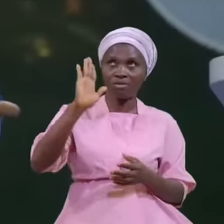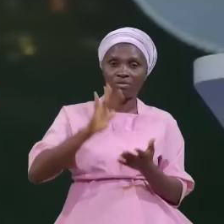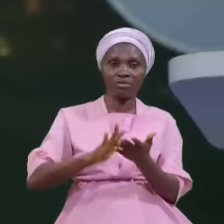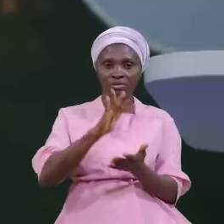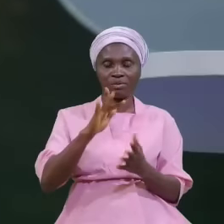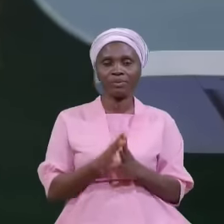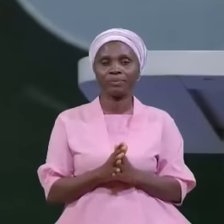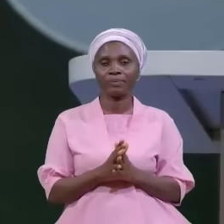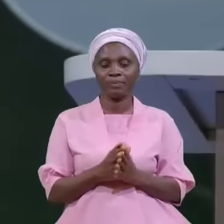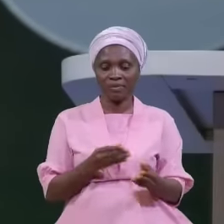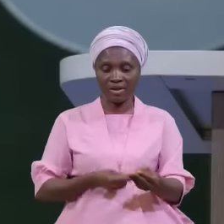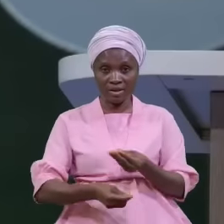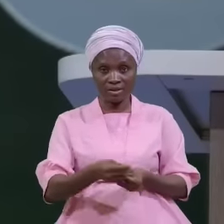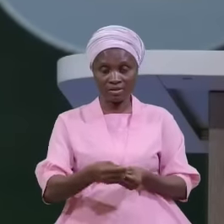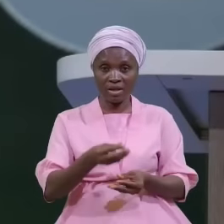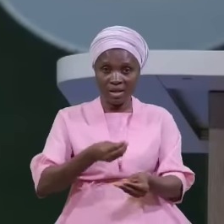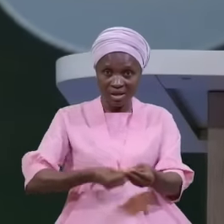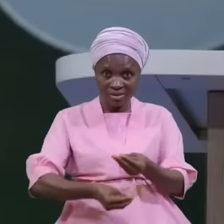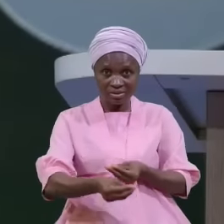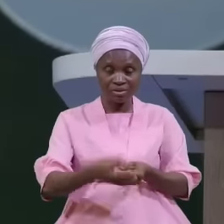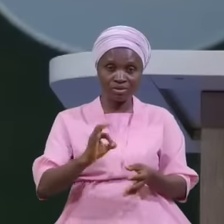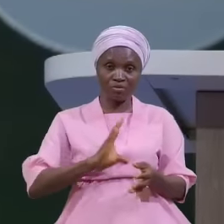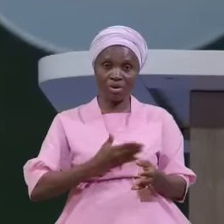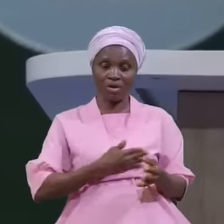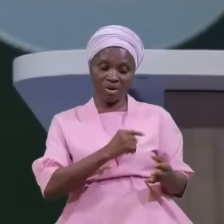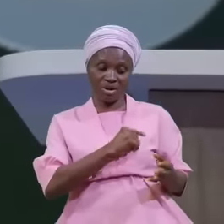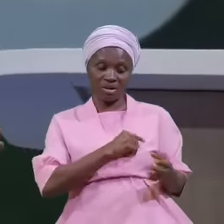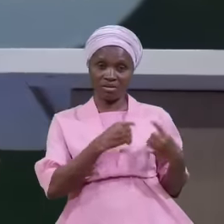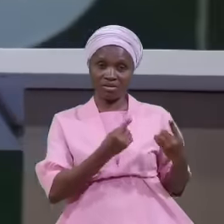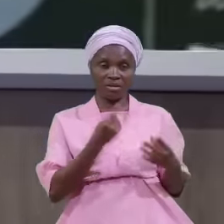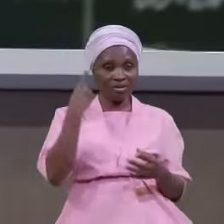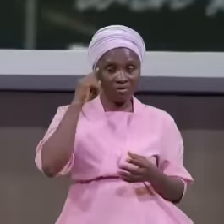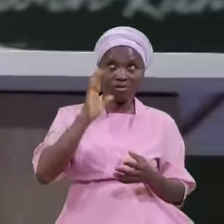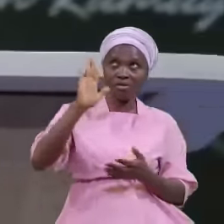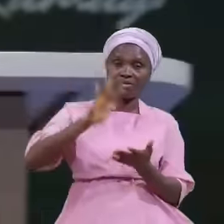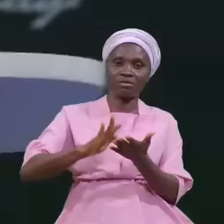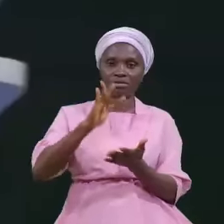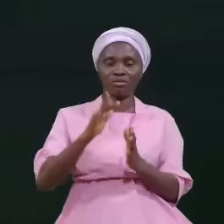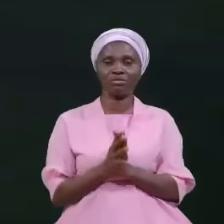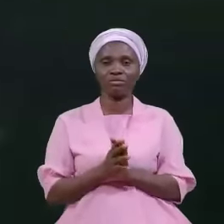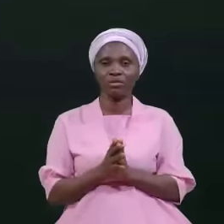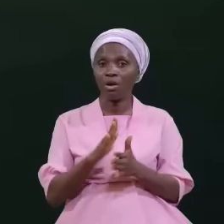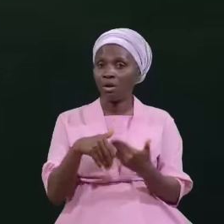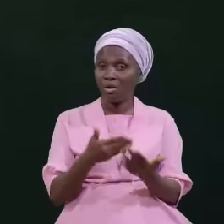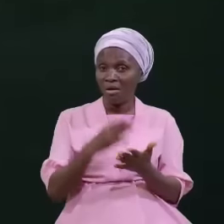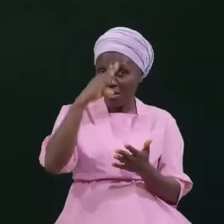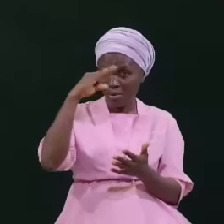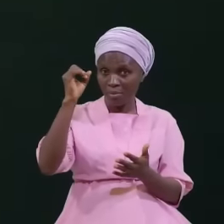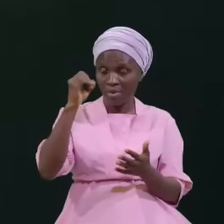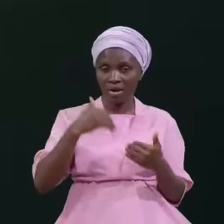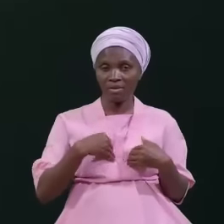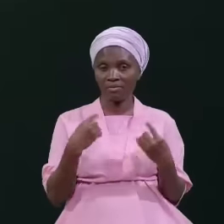Exchange of our guilt for his glory. All men, all have sinned and